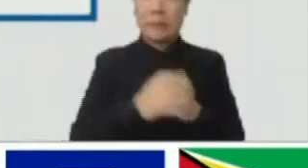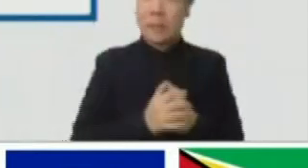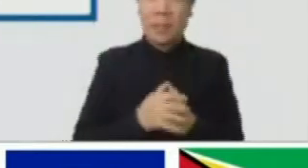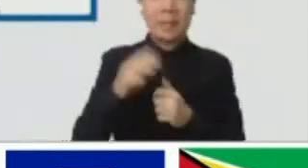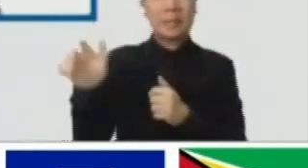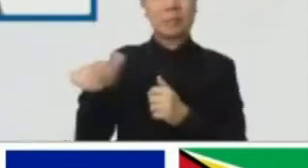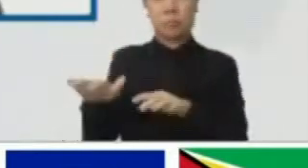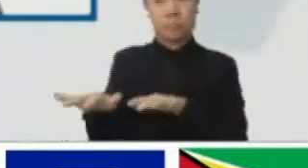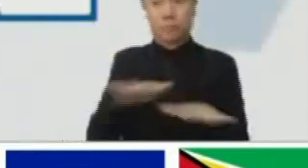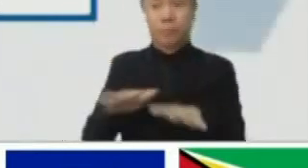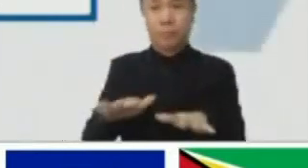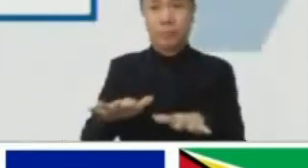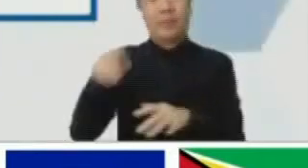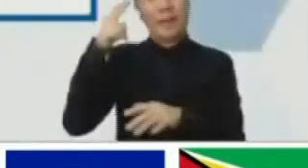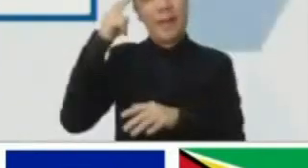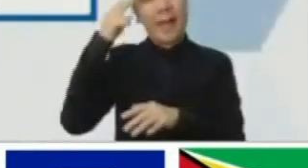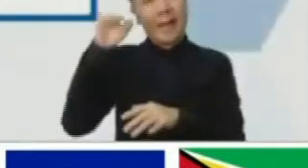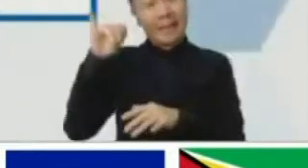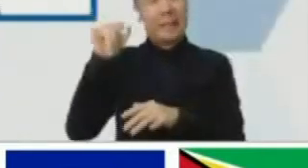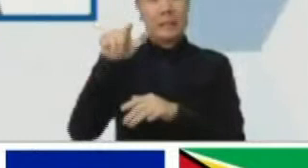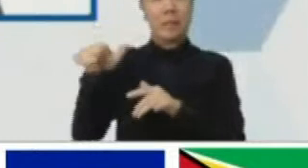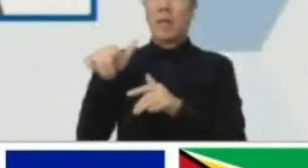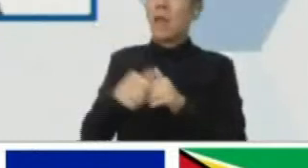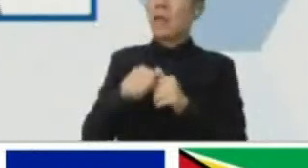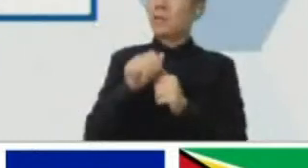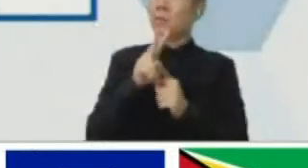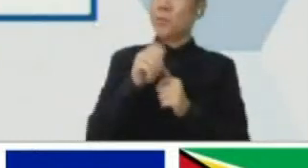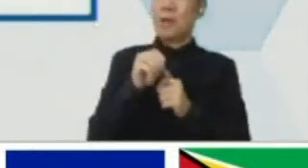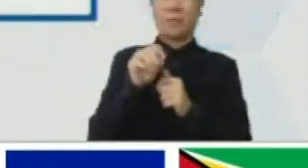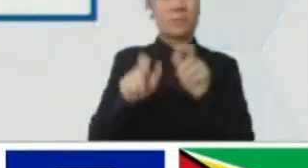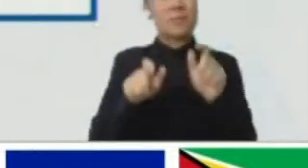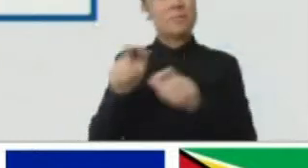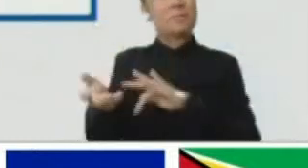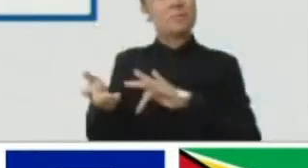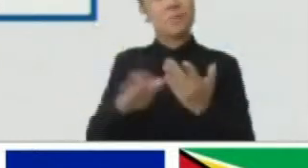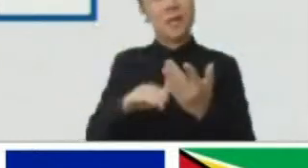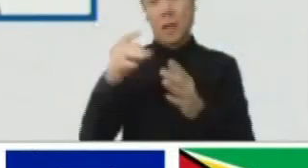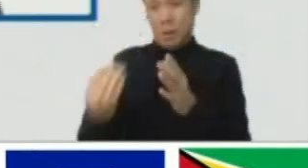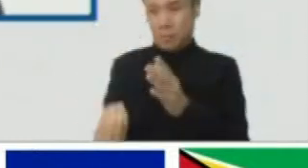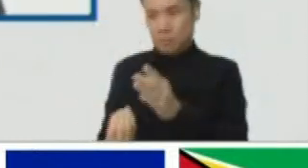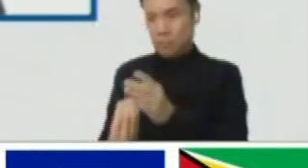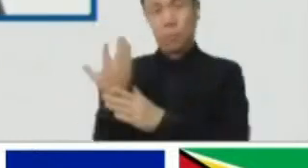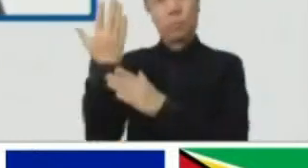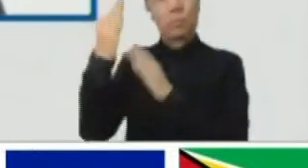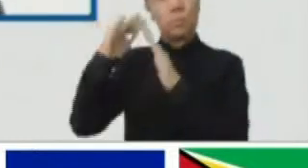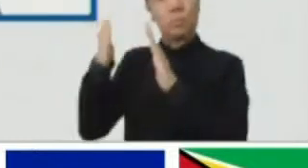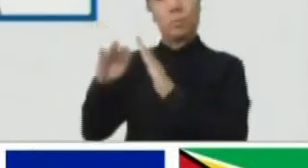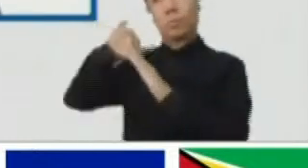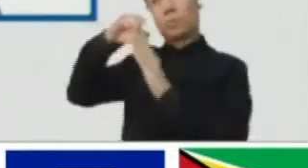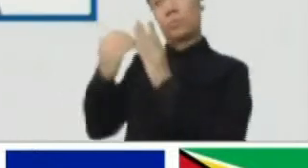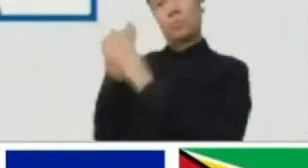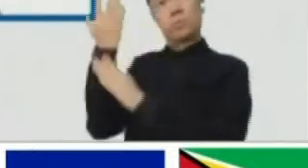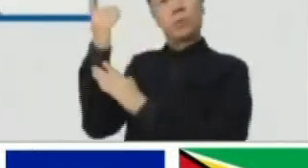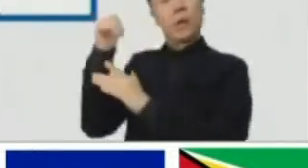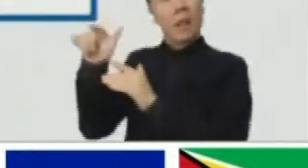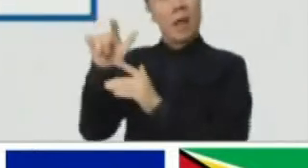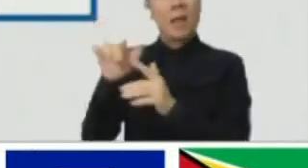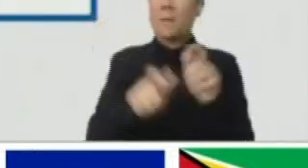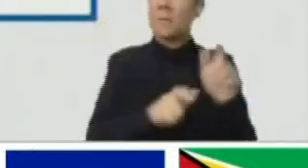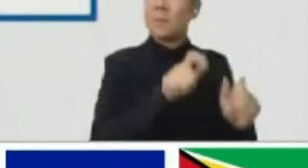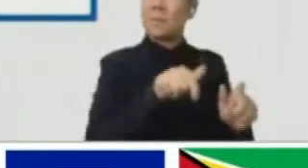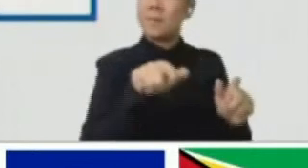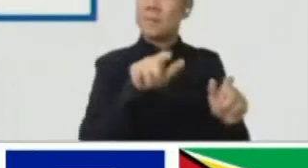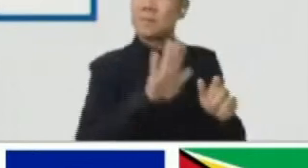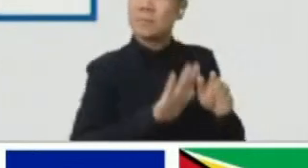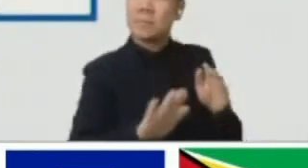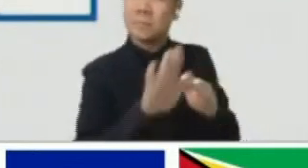killing over 2,000 people, and a volcanic eruption, which has severely disrupted life on St. Vincent and the